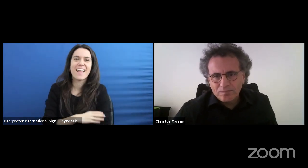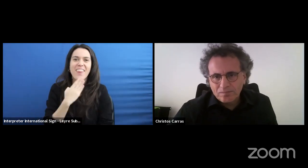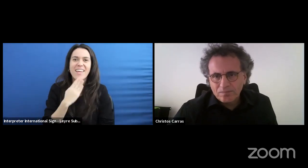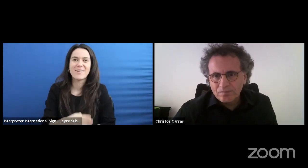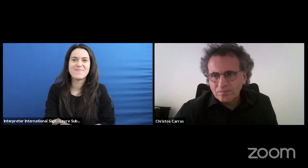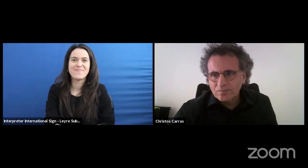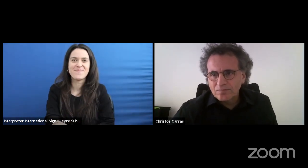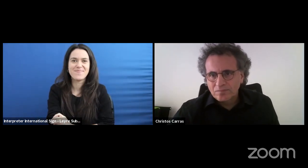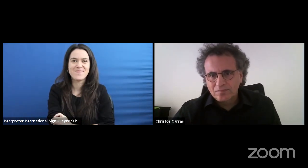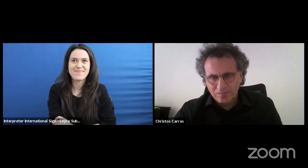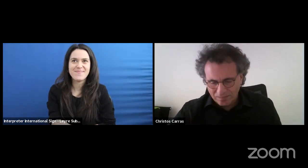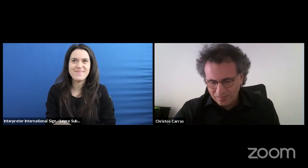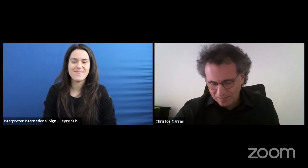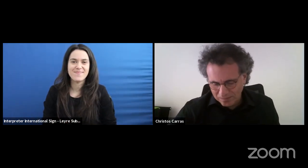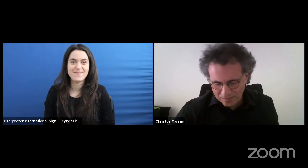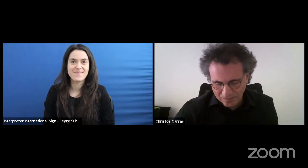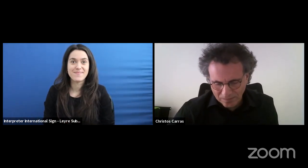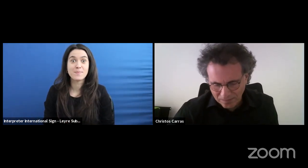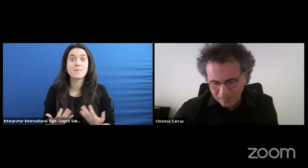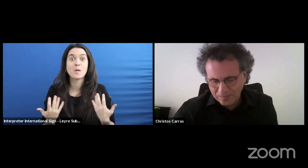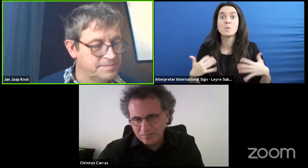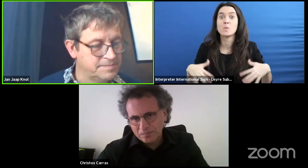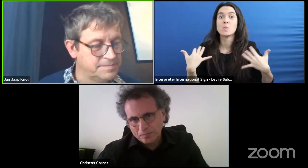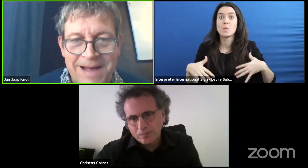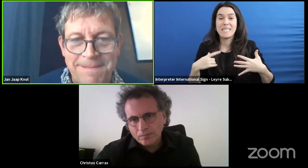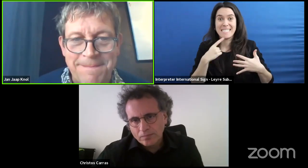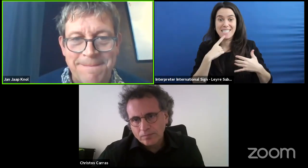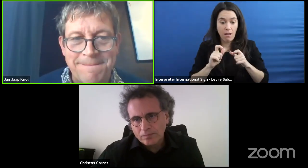all of this has to be done at the same time.